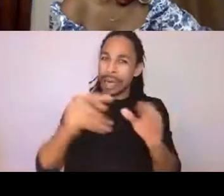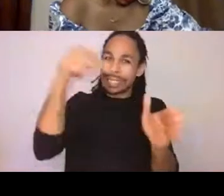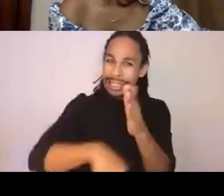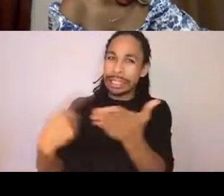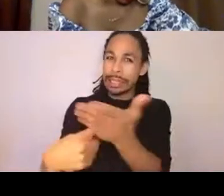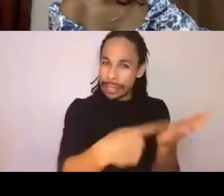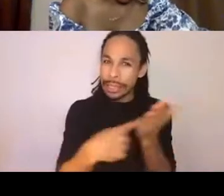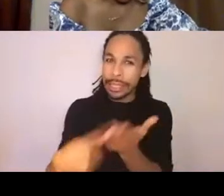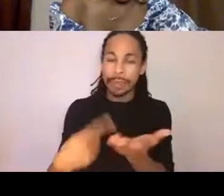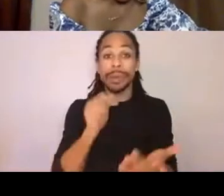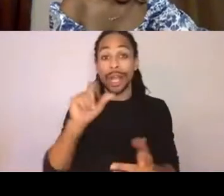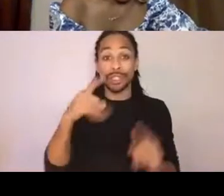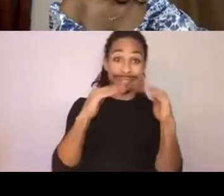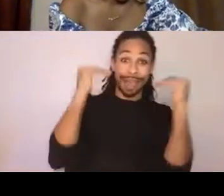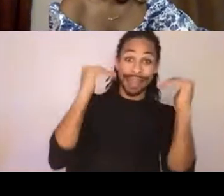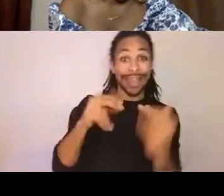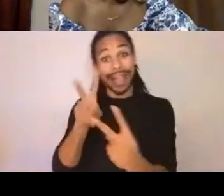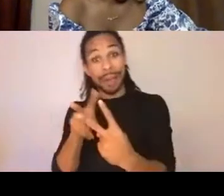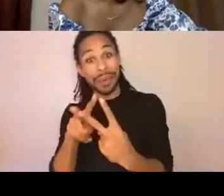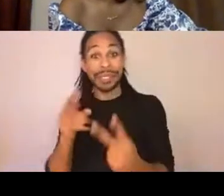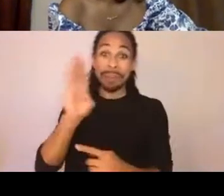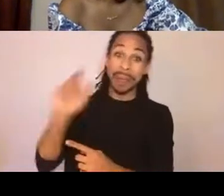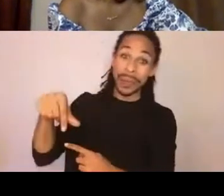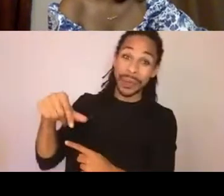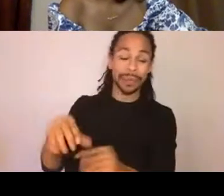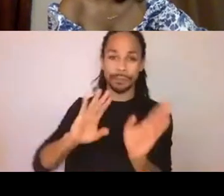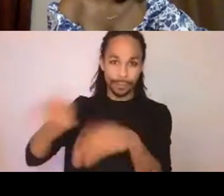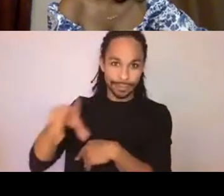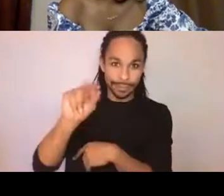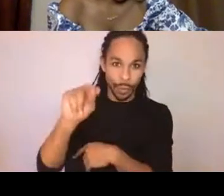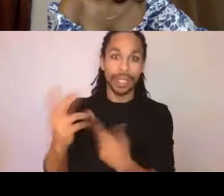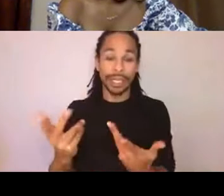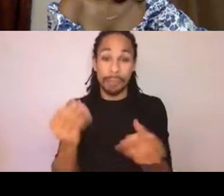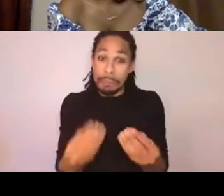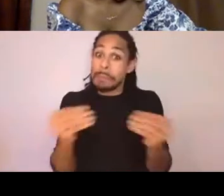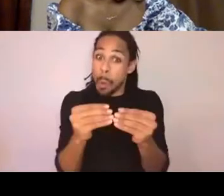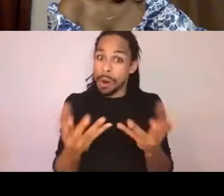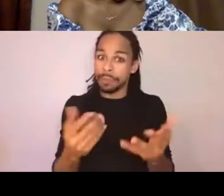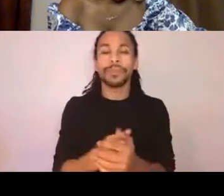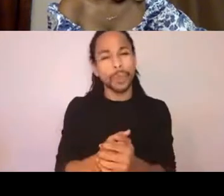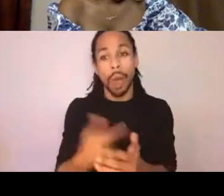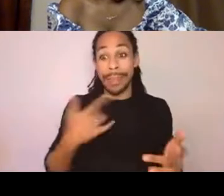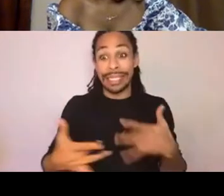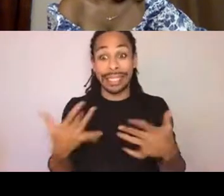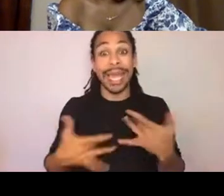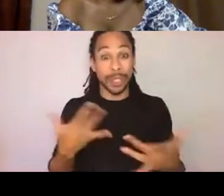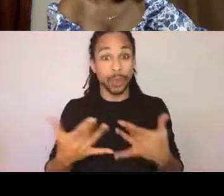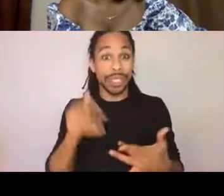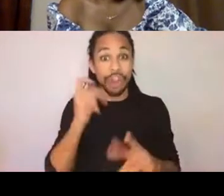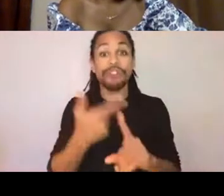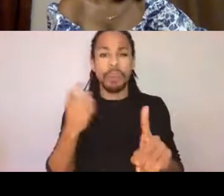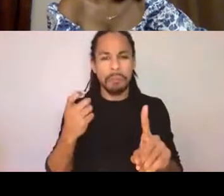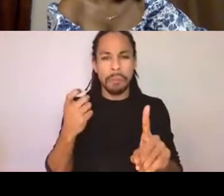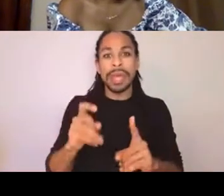barbecues and things like that. So I'm really excited to hear from our speakers tonight, and I'm very, very excited to hear from the